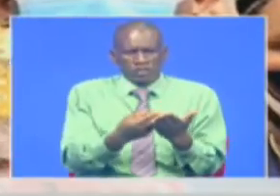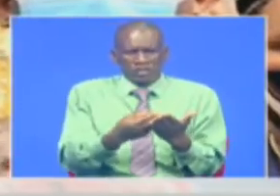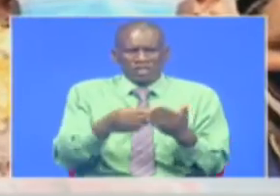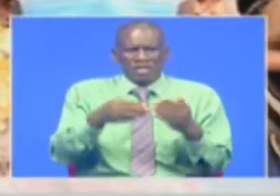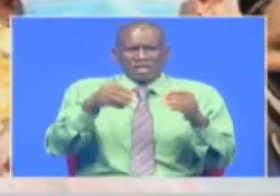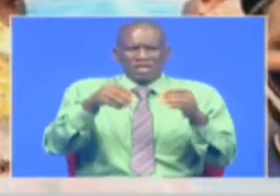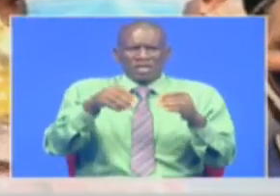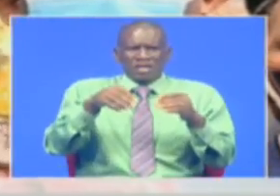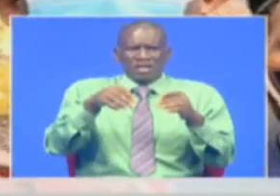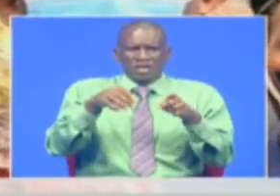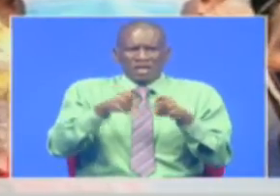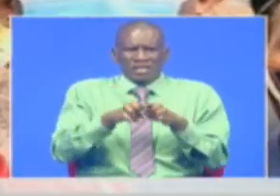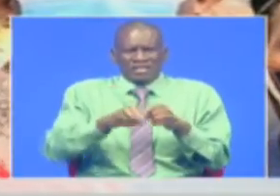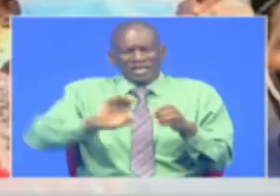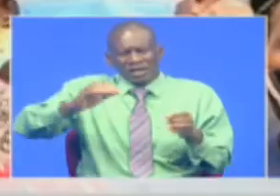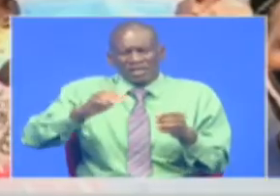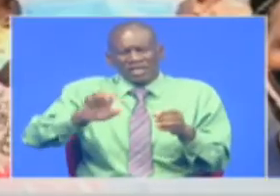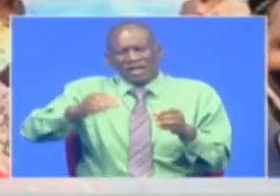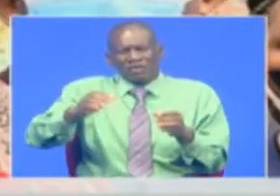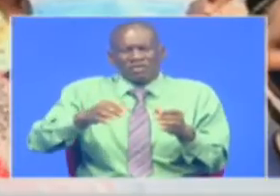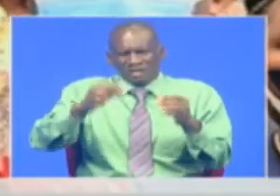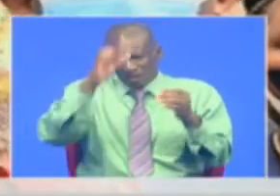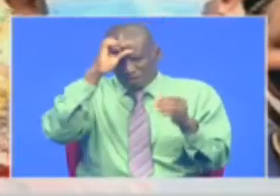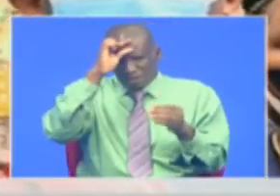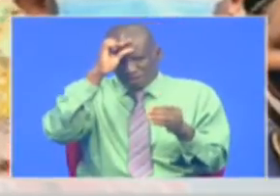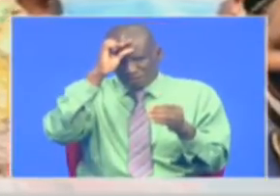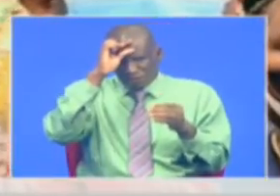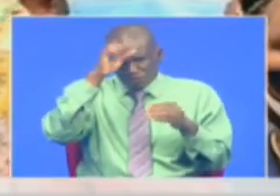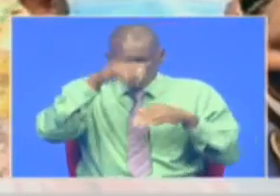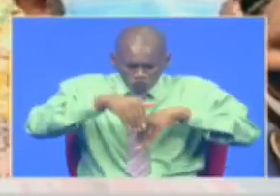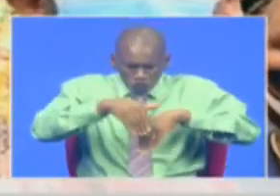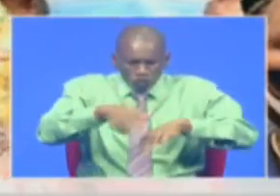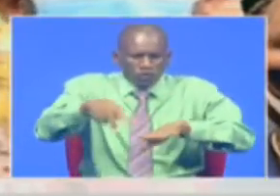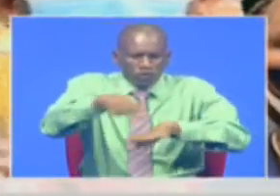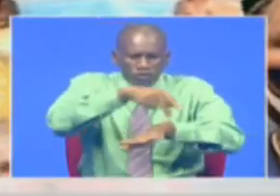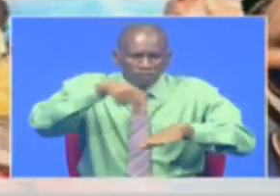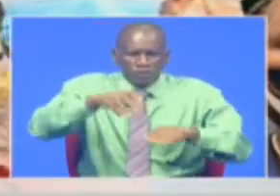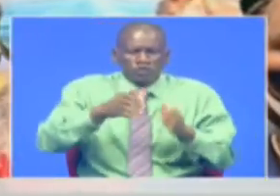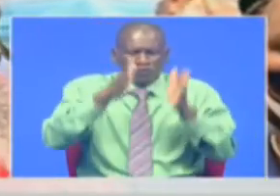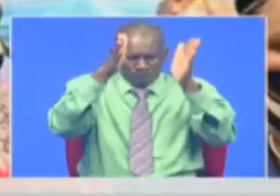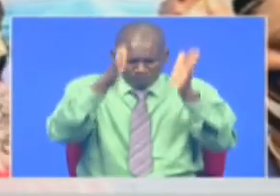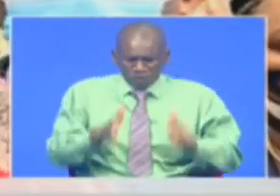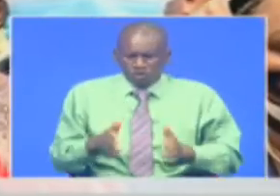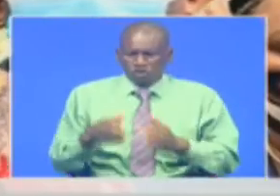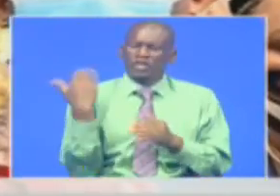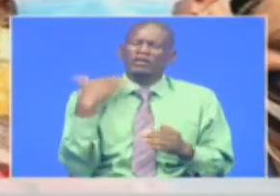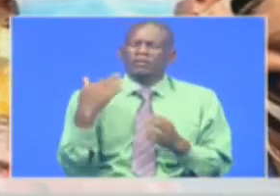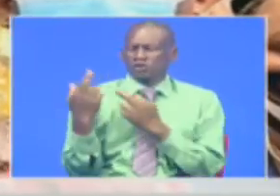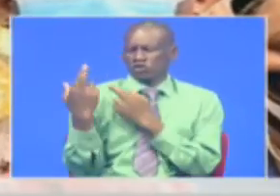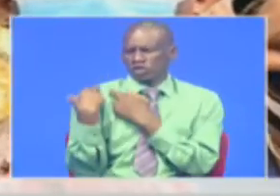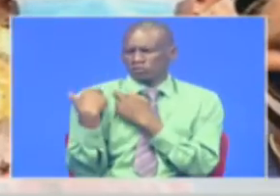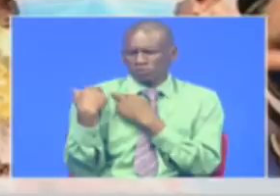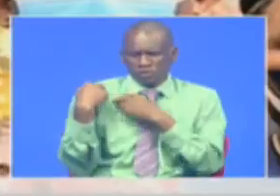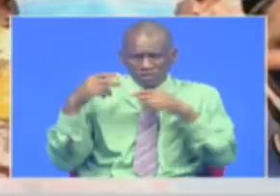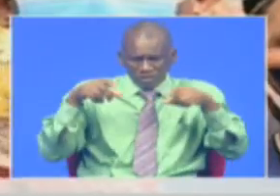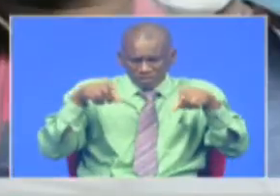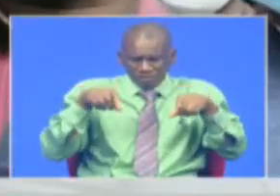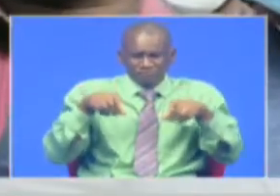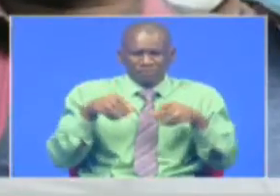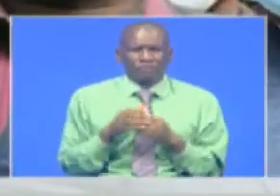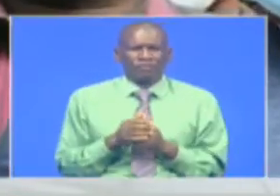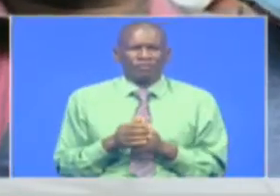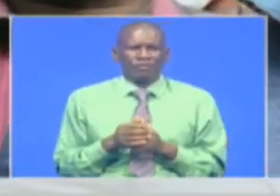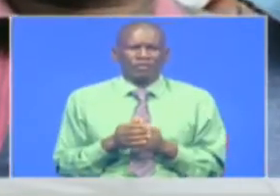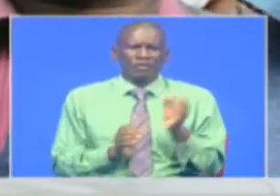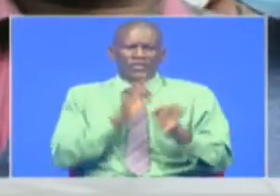county government level to align with the principle of personal criminal culpability. If